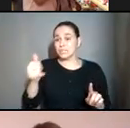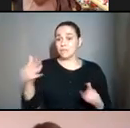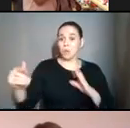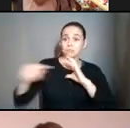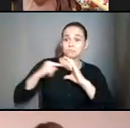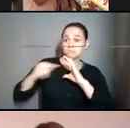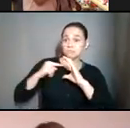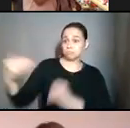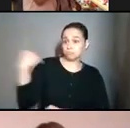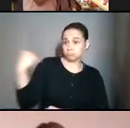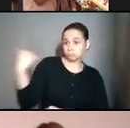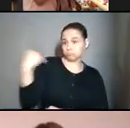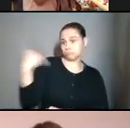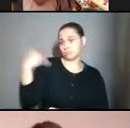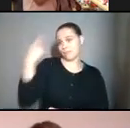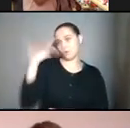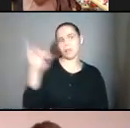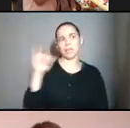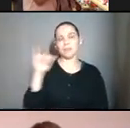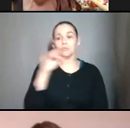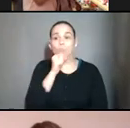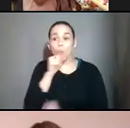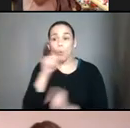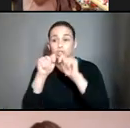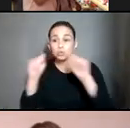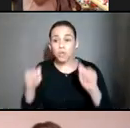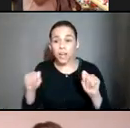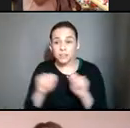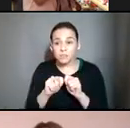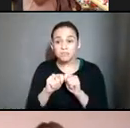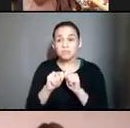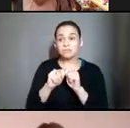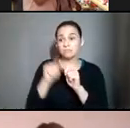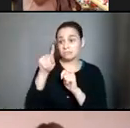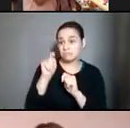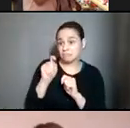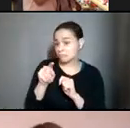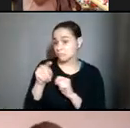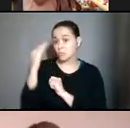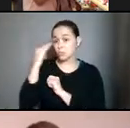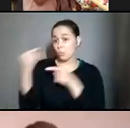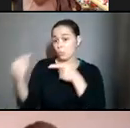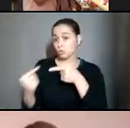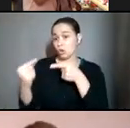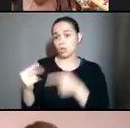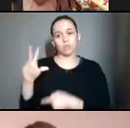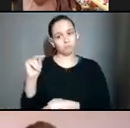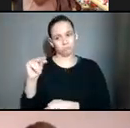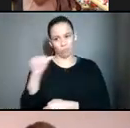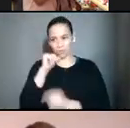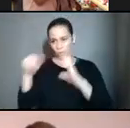child has that orange triangle with the exclamation mark. So that's something that you would have to log in to